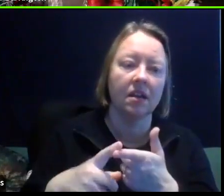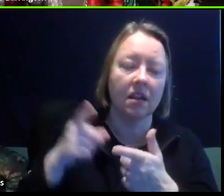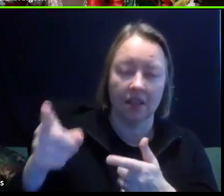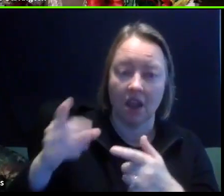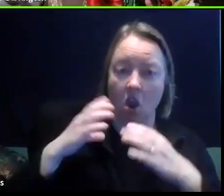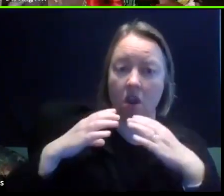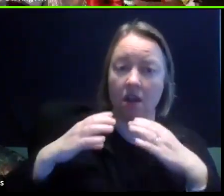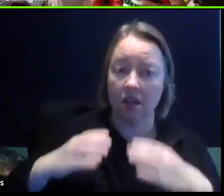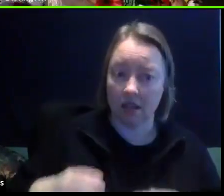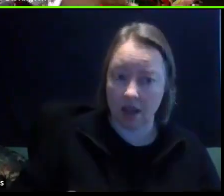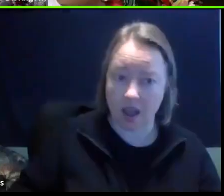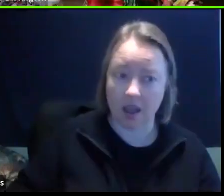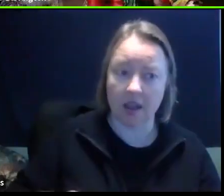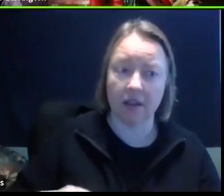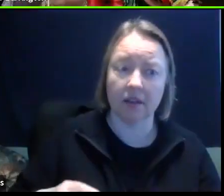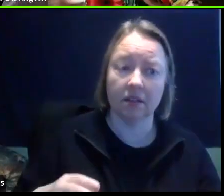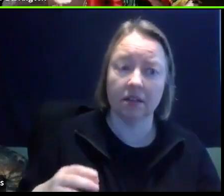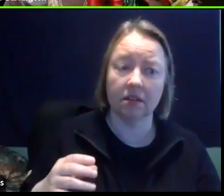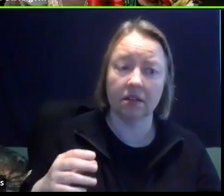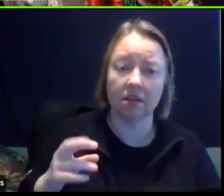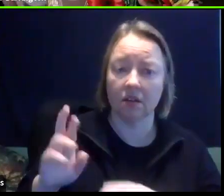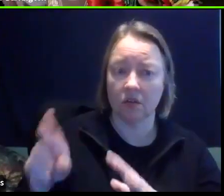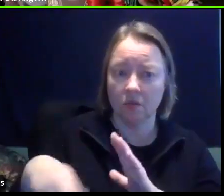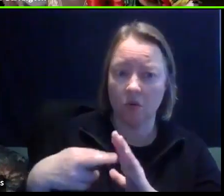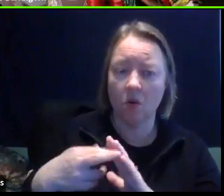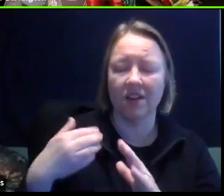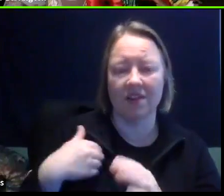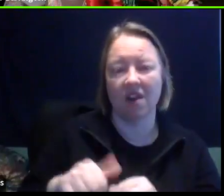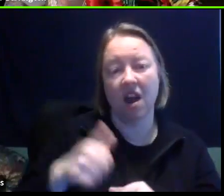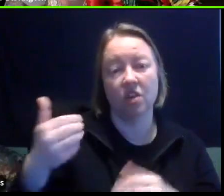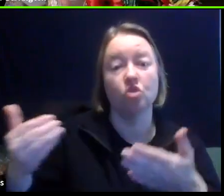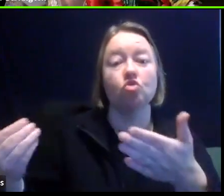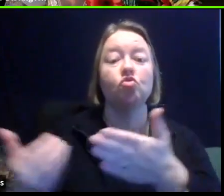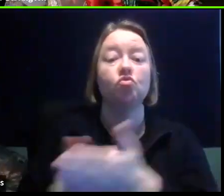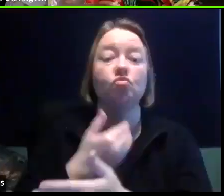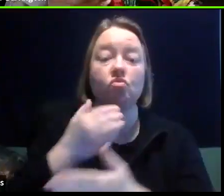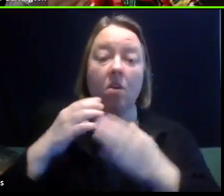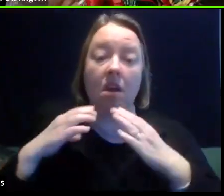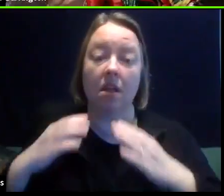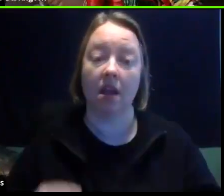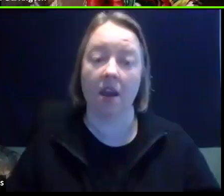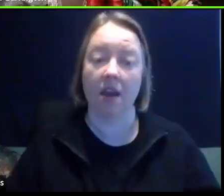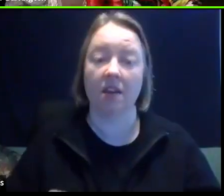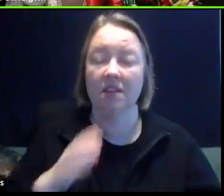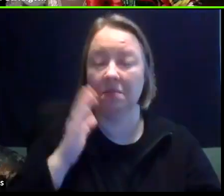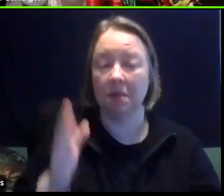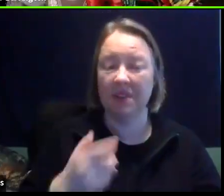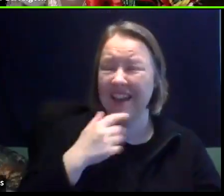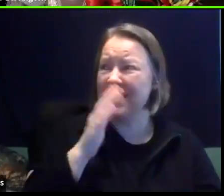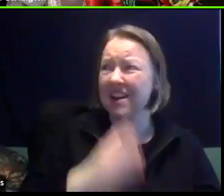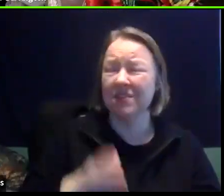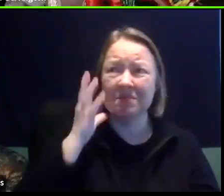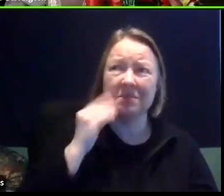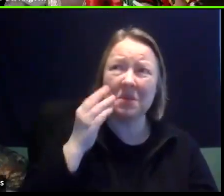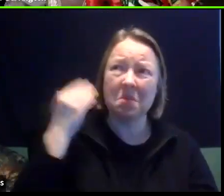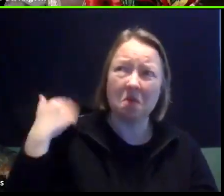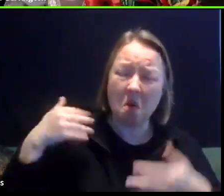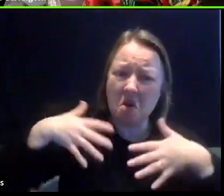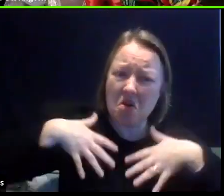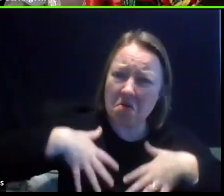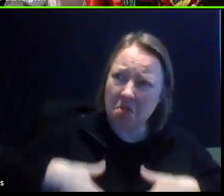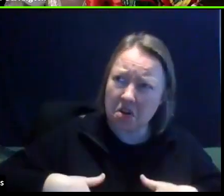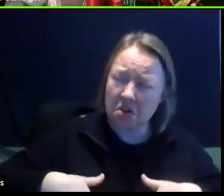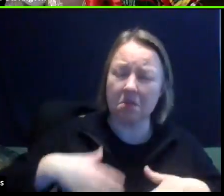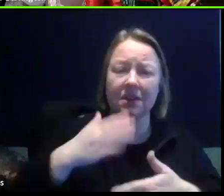base roles, and they had a number of new clients because people said, you know, I've never had experienced depression before, but